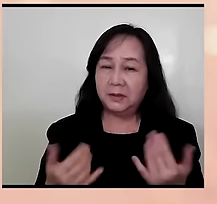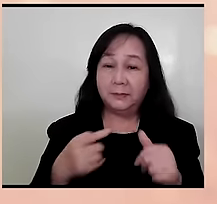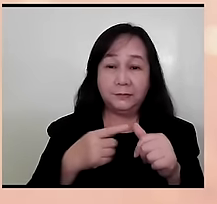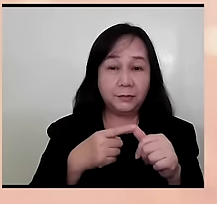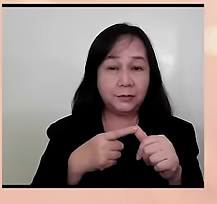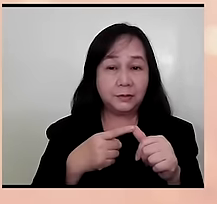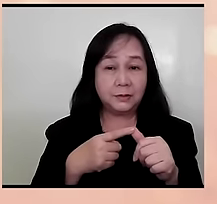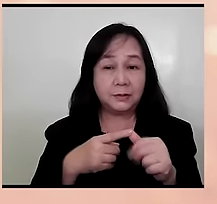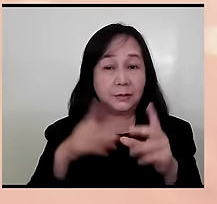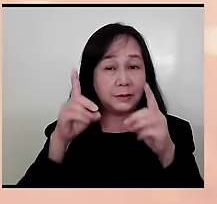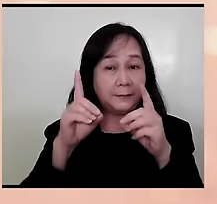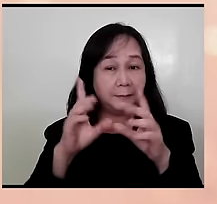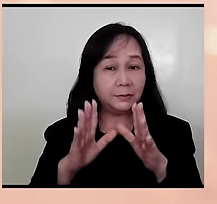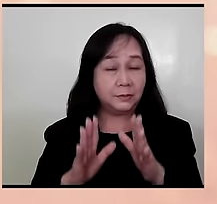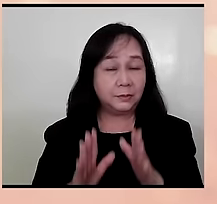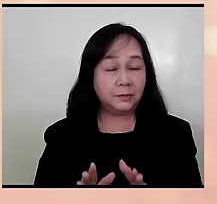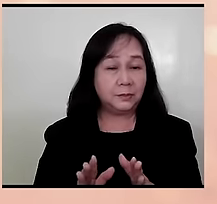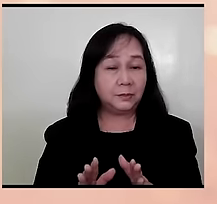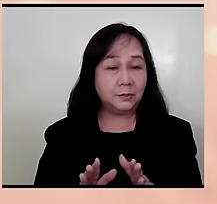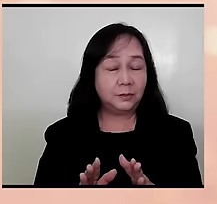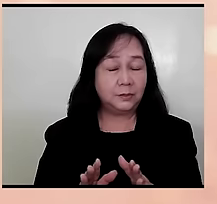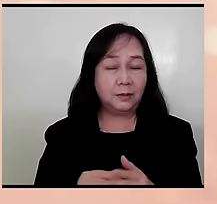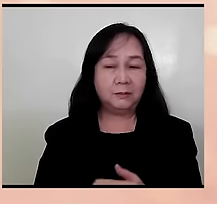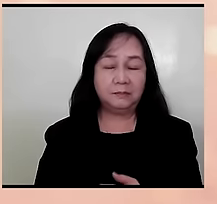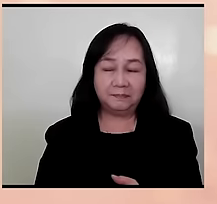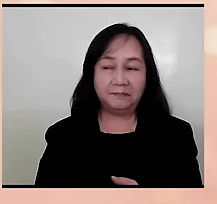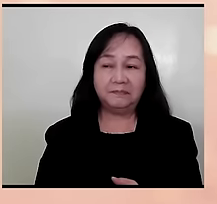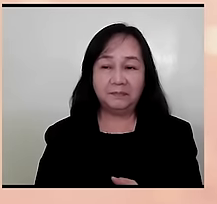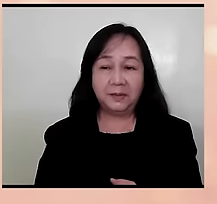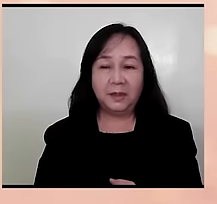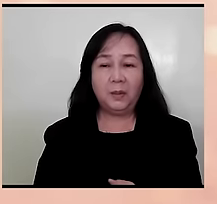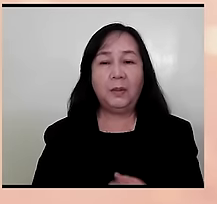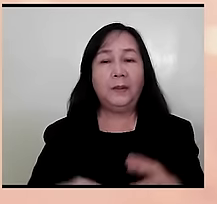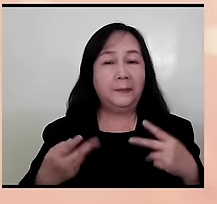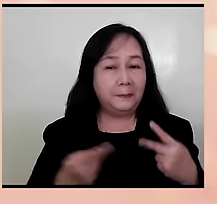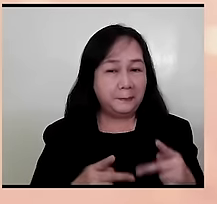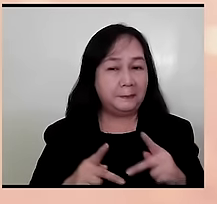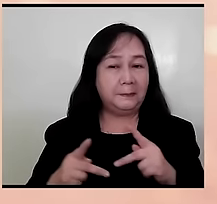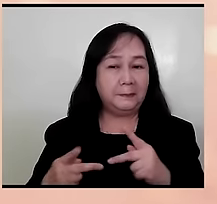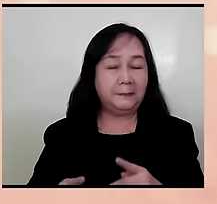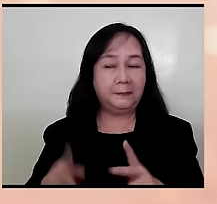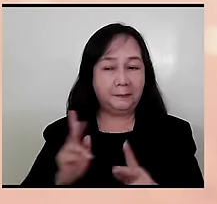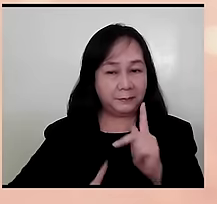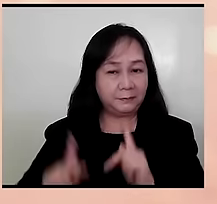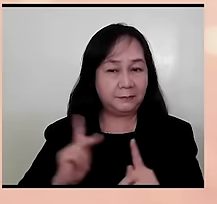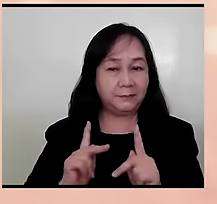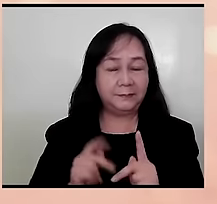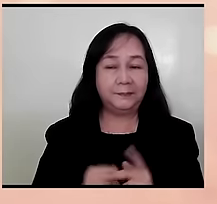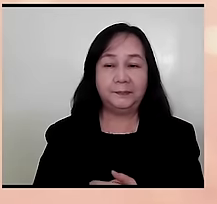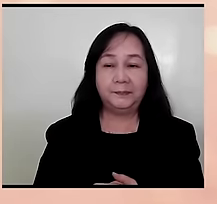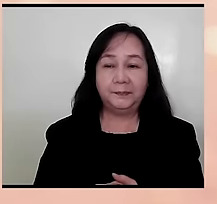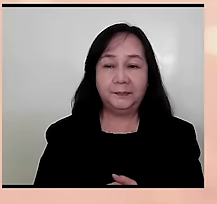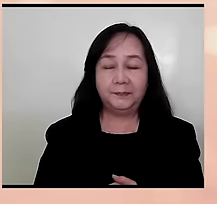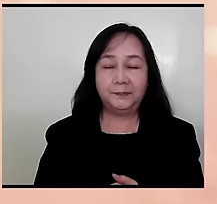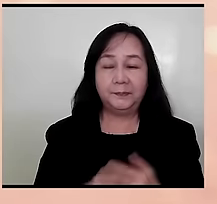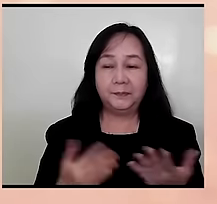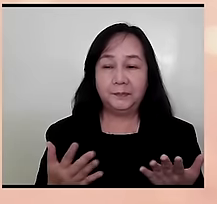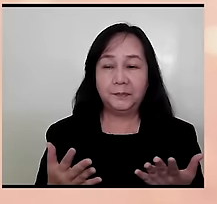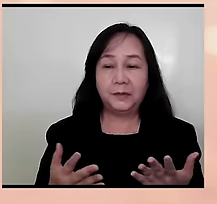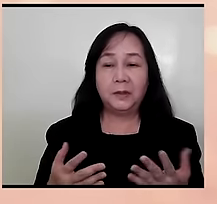first disciples were wounded people. Many of them were